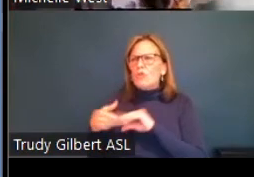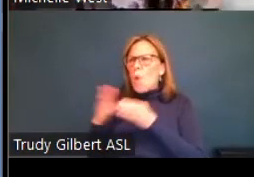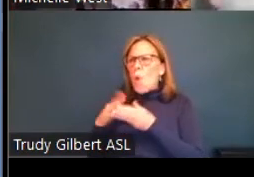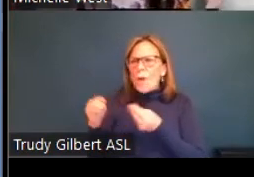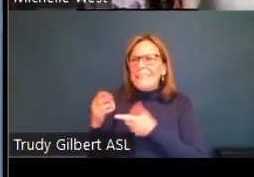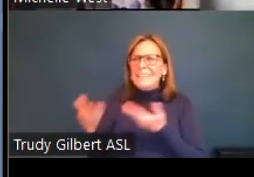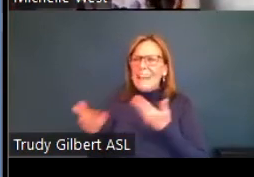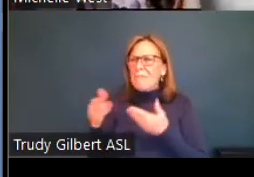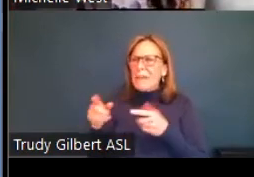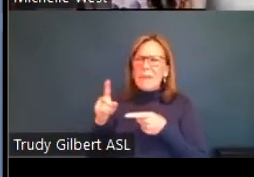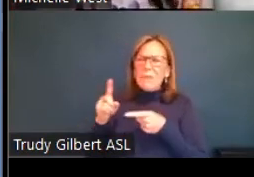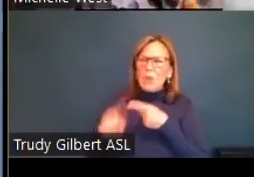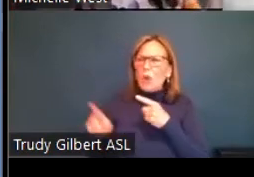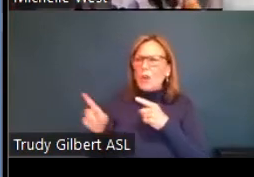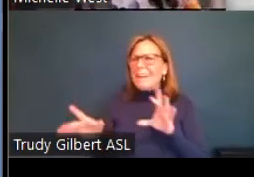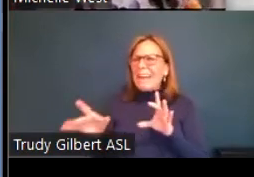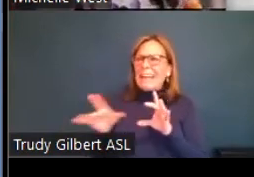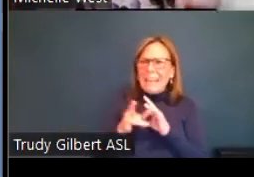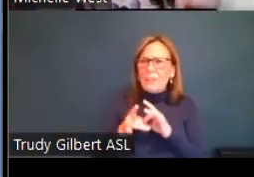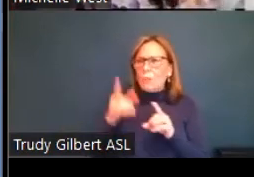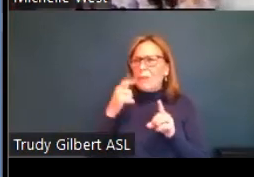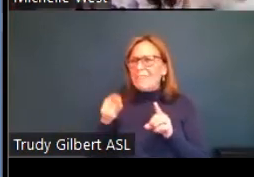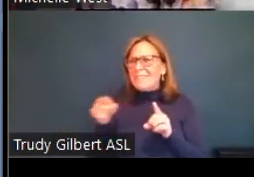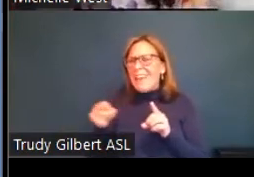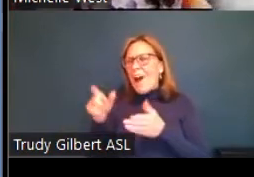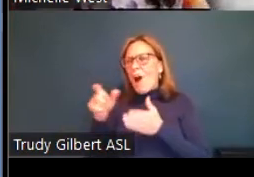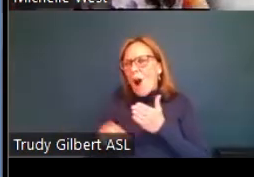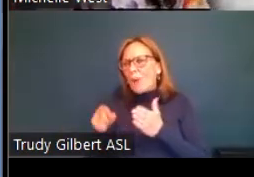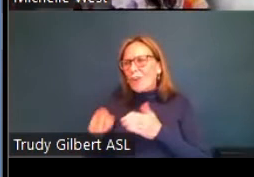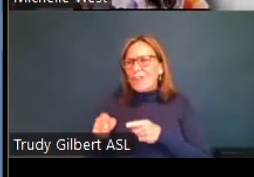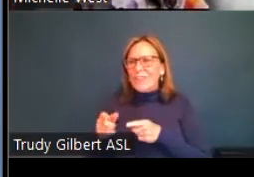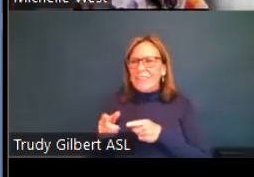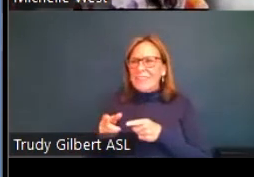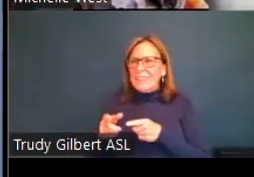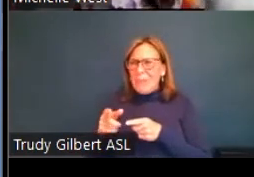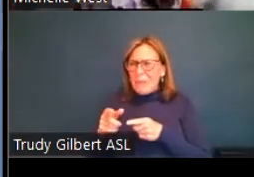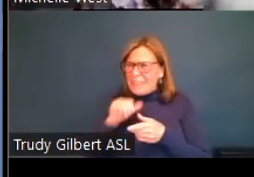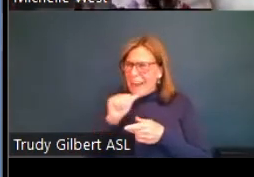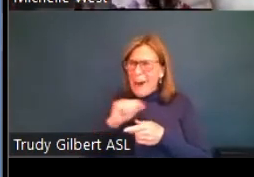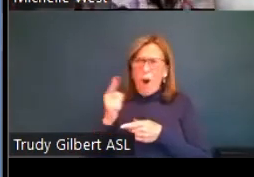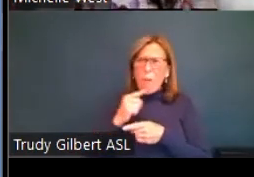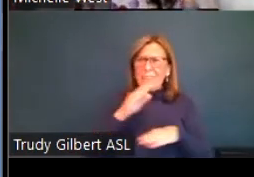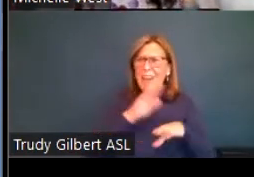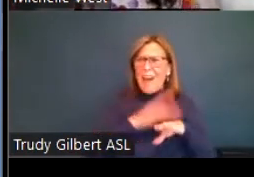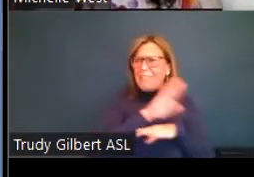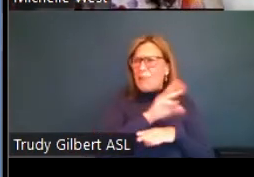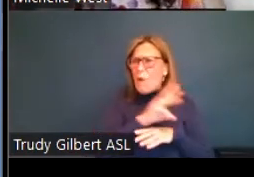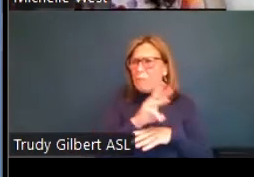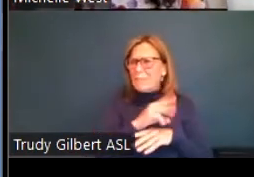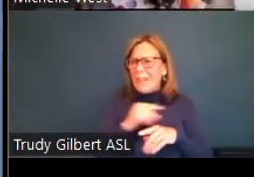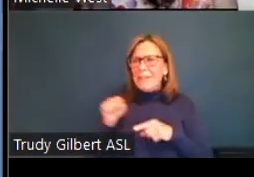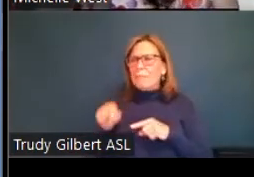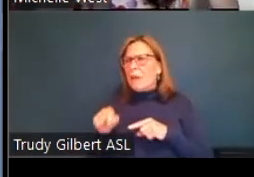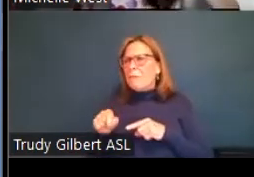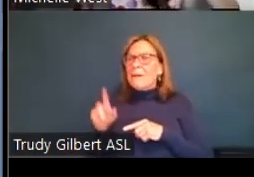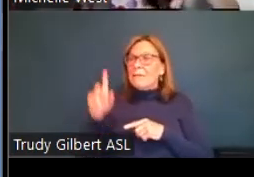to because the article, sometimes they don't put all articles on their websites, or like a TV station